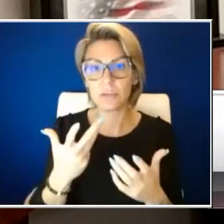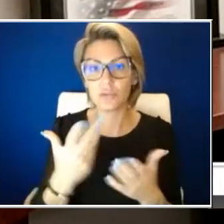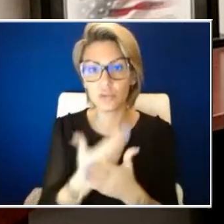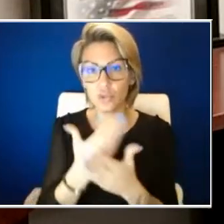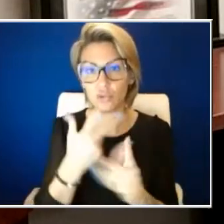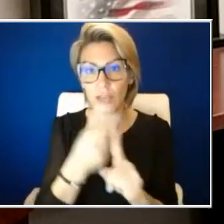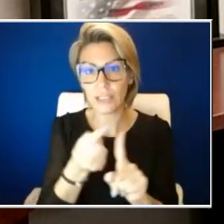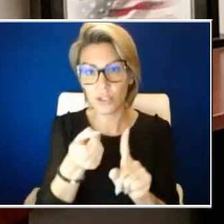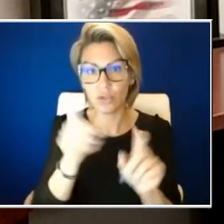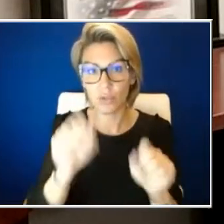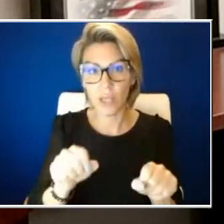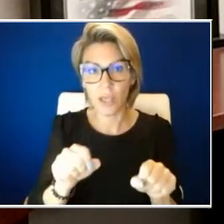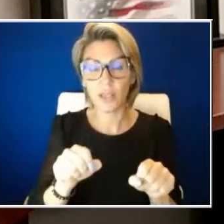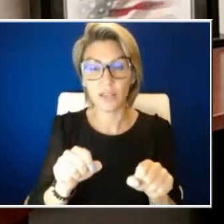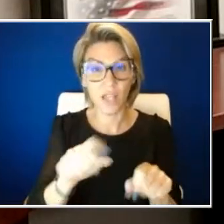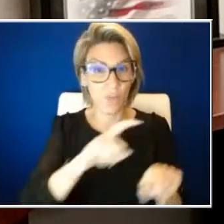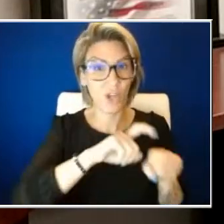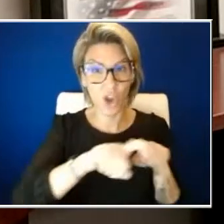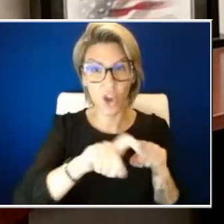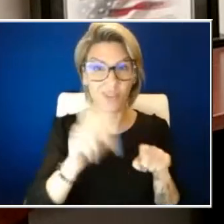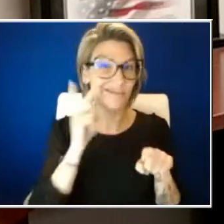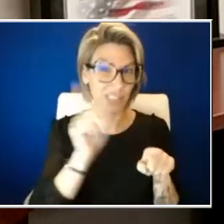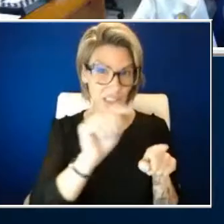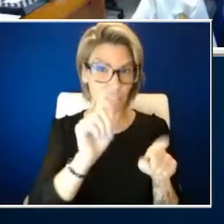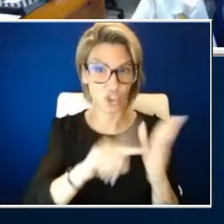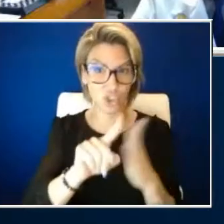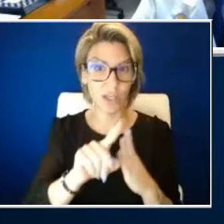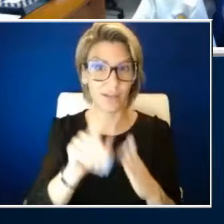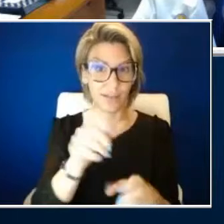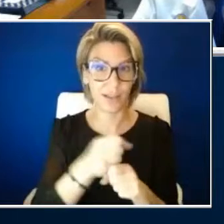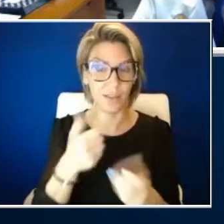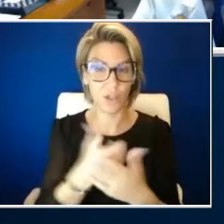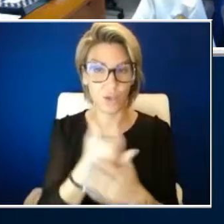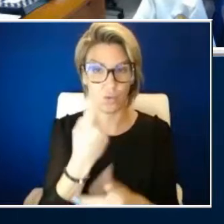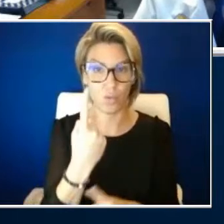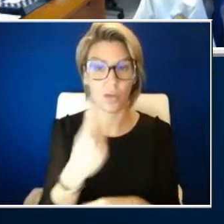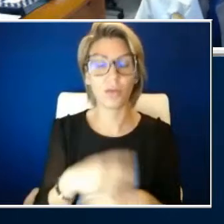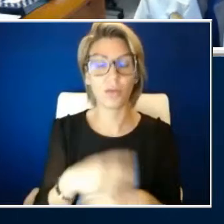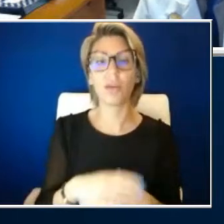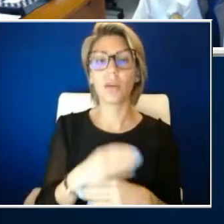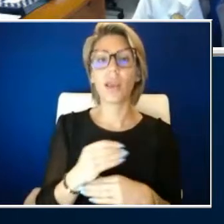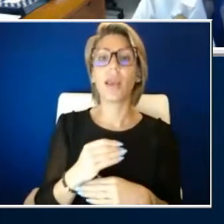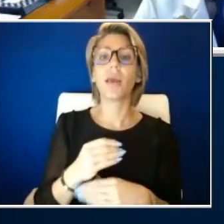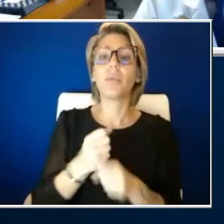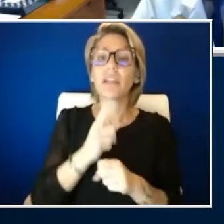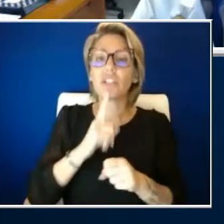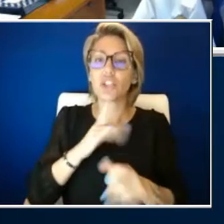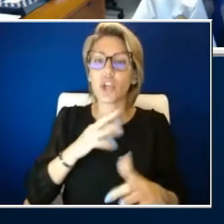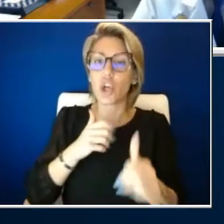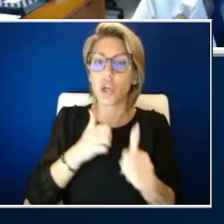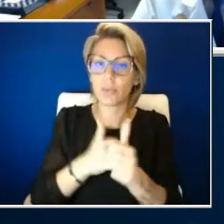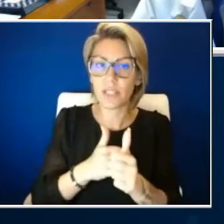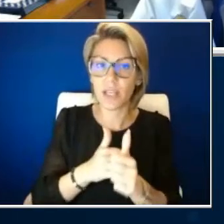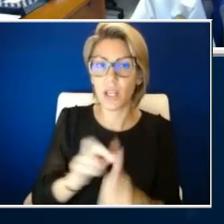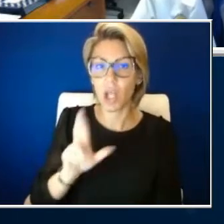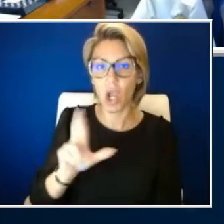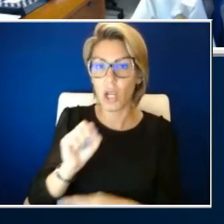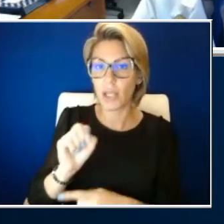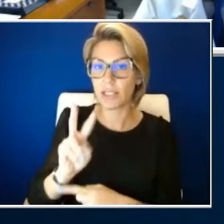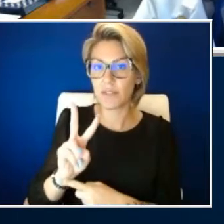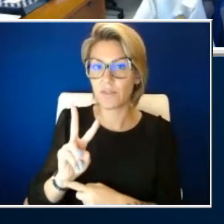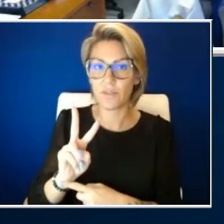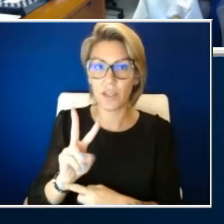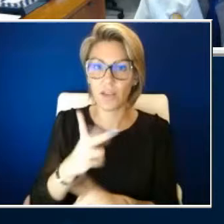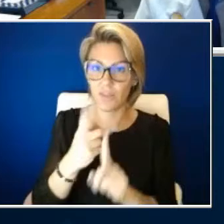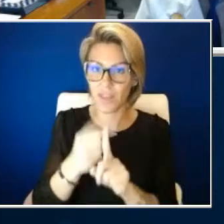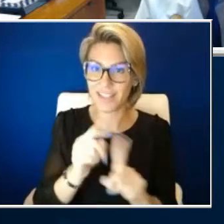And so I'd say get it. Yep, and make sure she's up to date on her RSV vaccine if she hasn't had that as well, and then